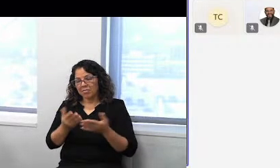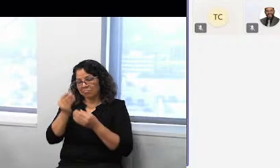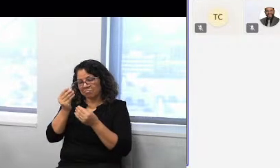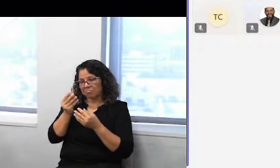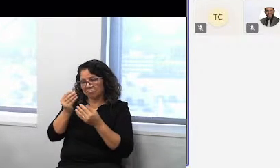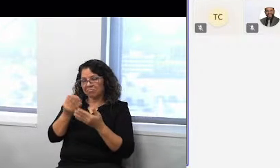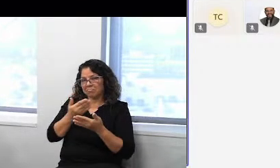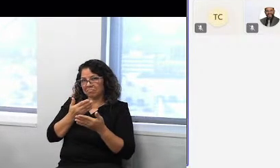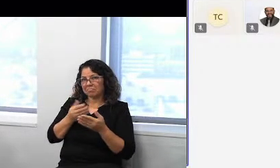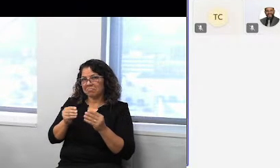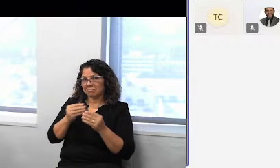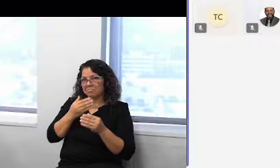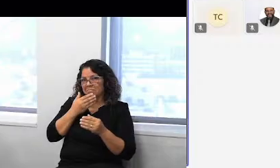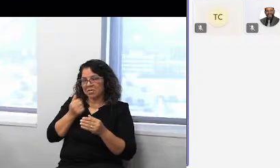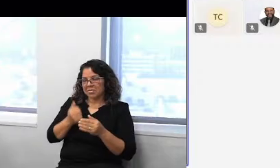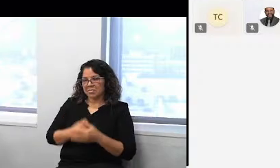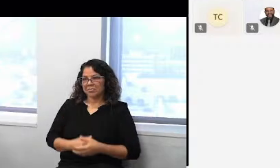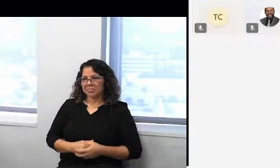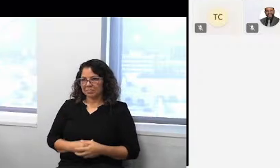And